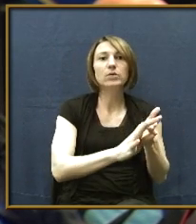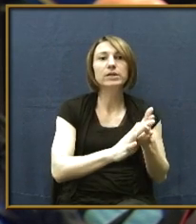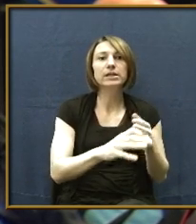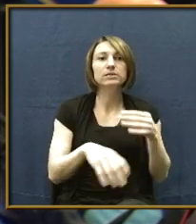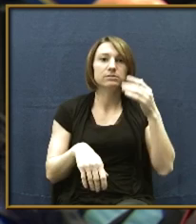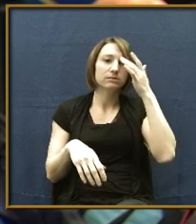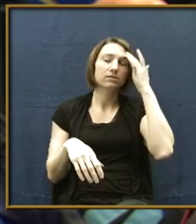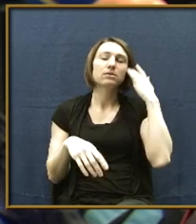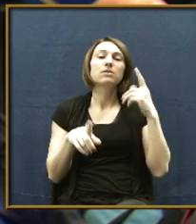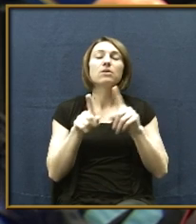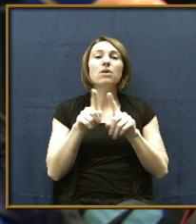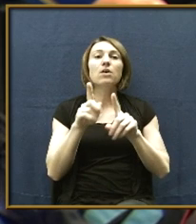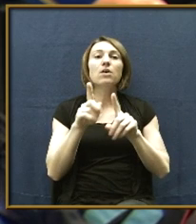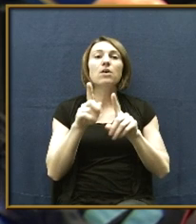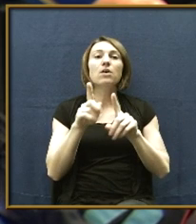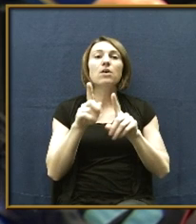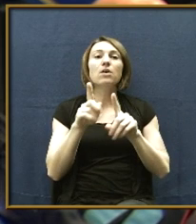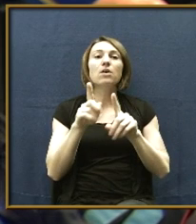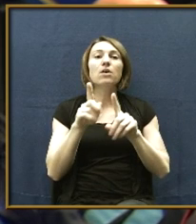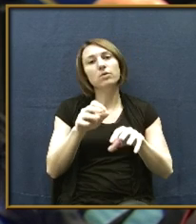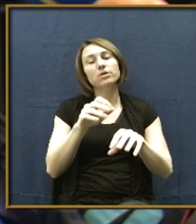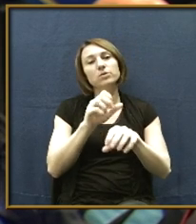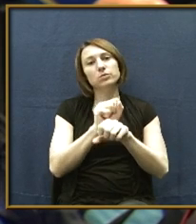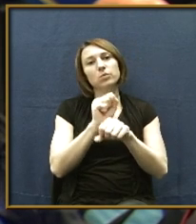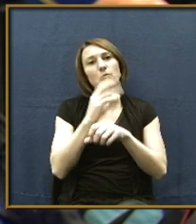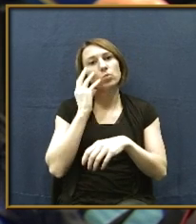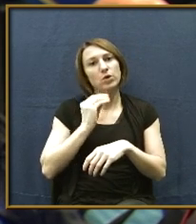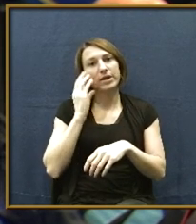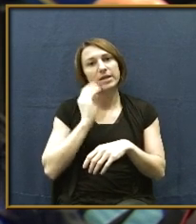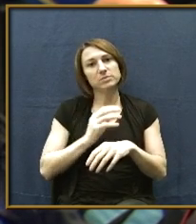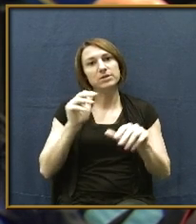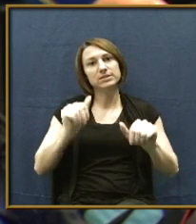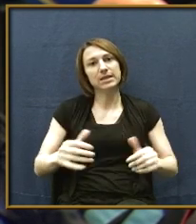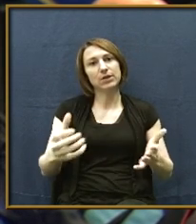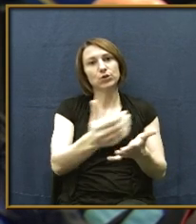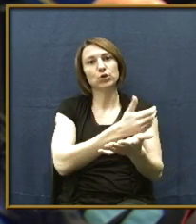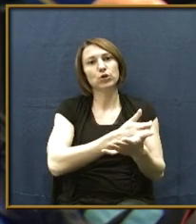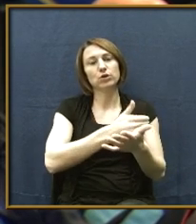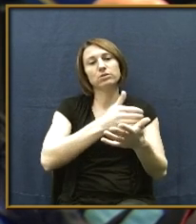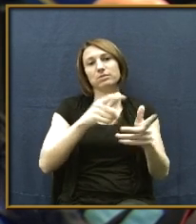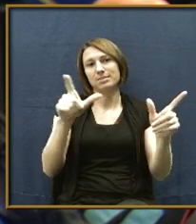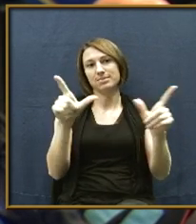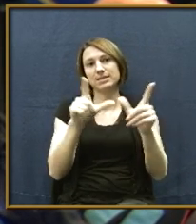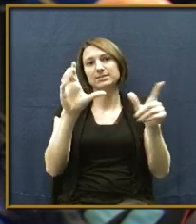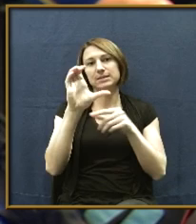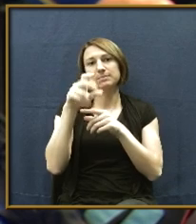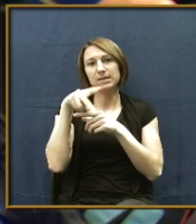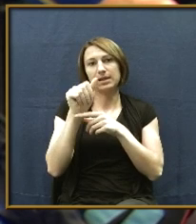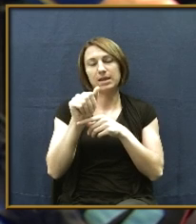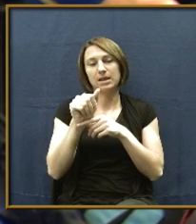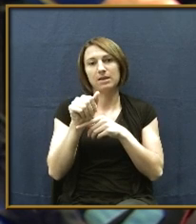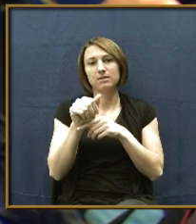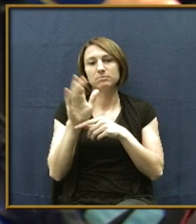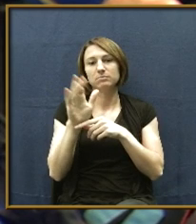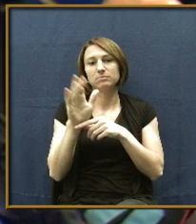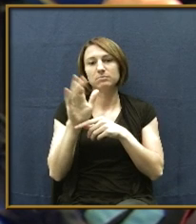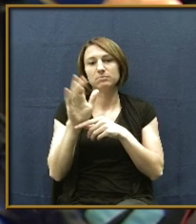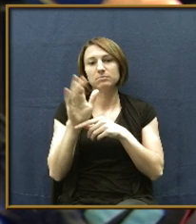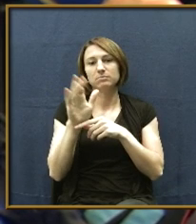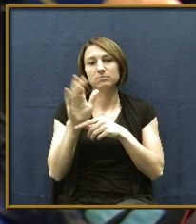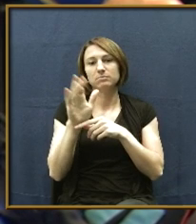importantly, got the work experience license. It was a wonderful time in my life. I was learning and gaining